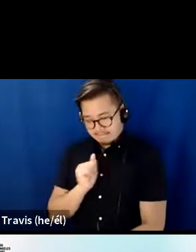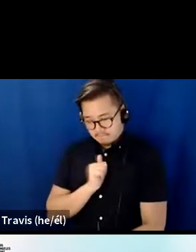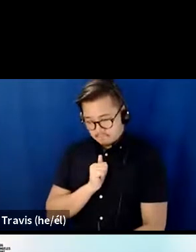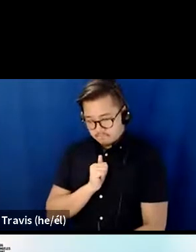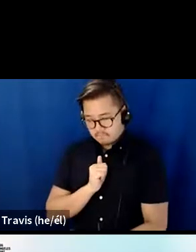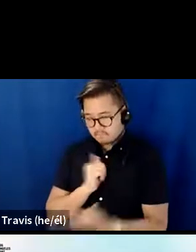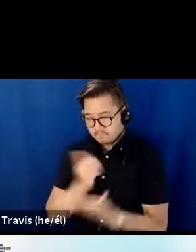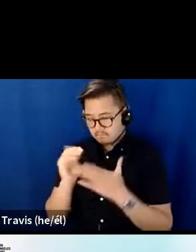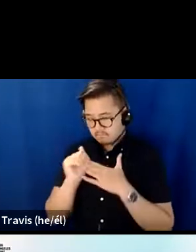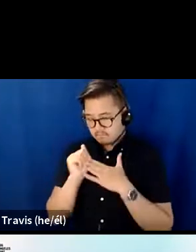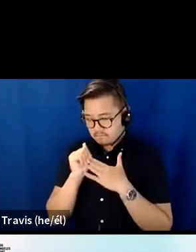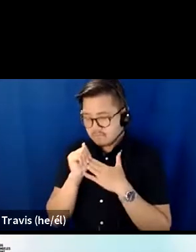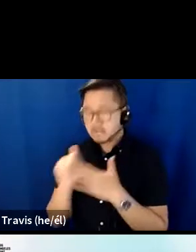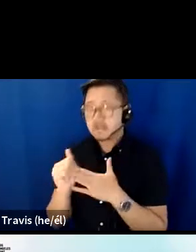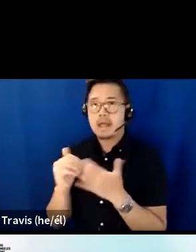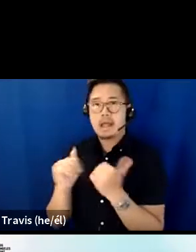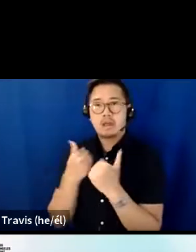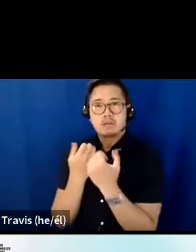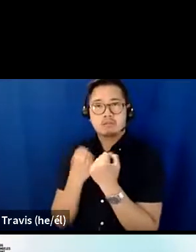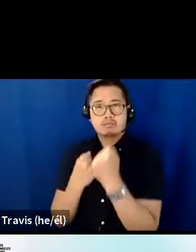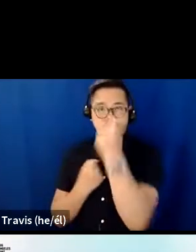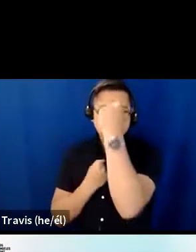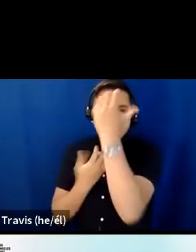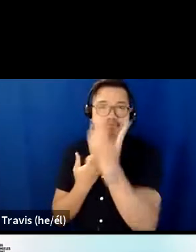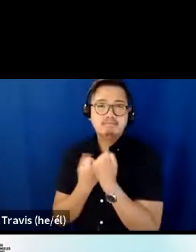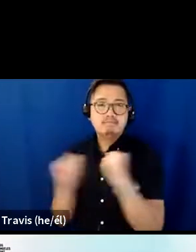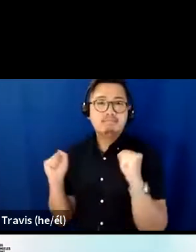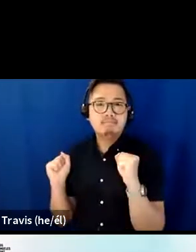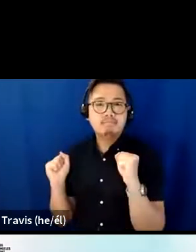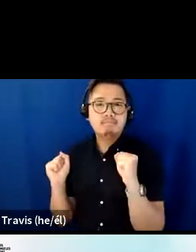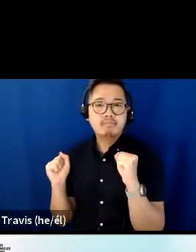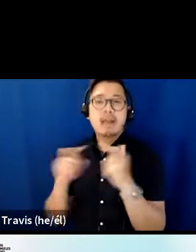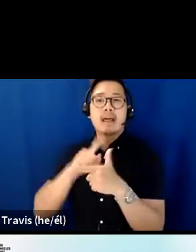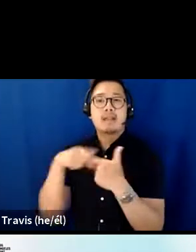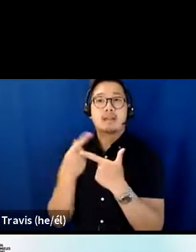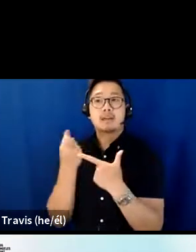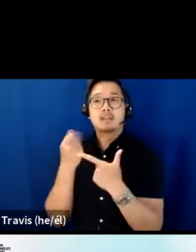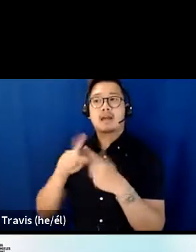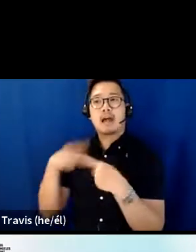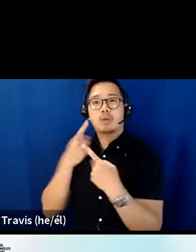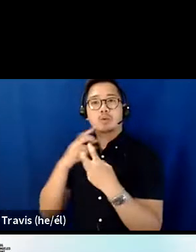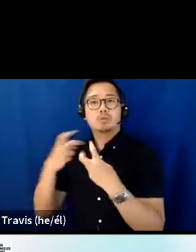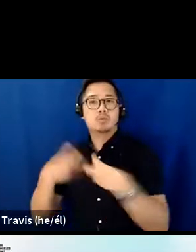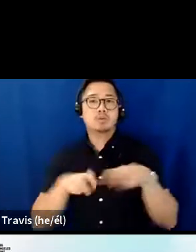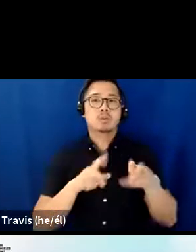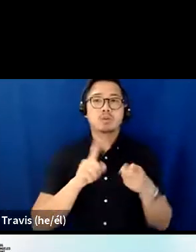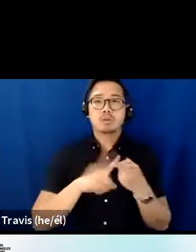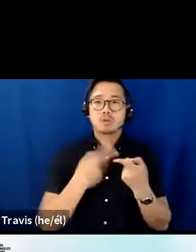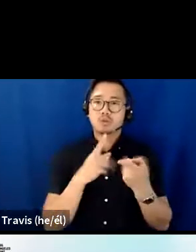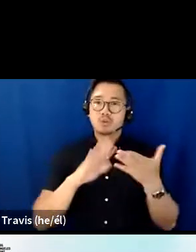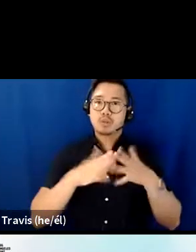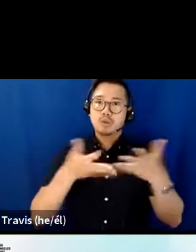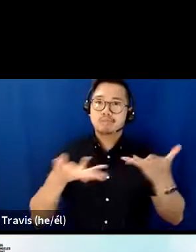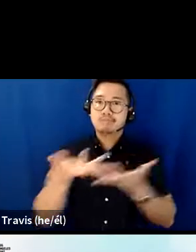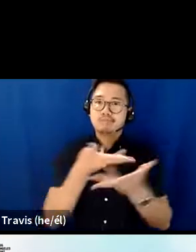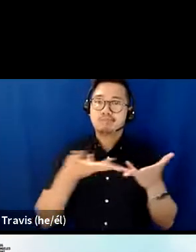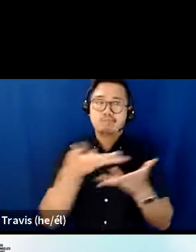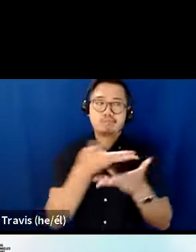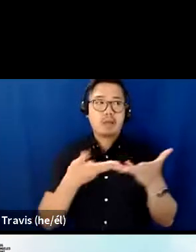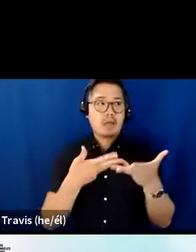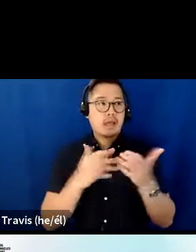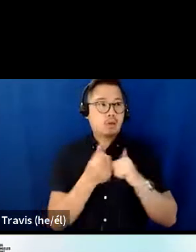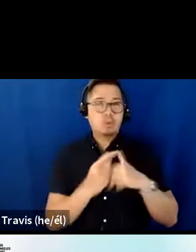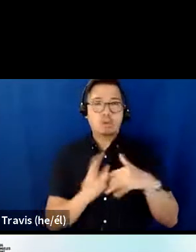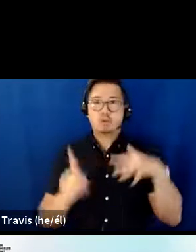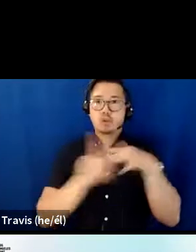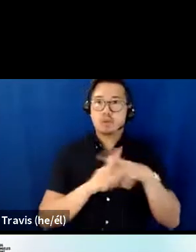movement of myself personally, internally and outwardly, and then I move into a communal space. And how do I project that communally? How do I show up